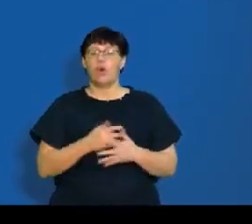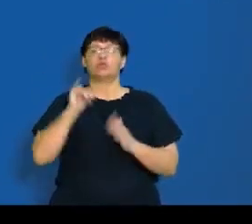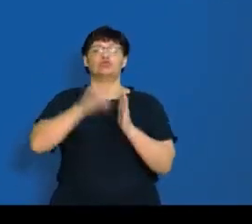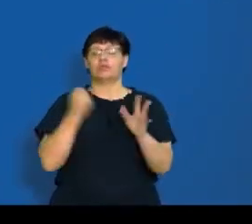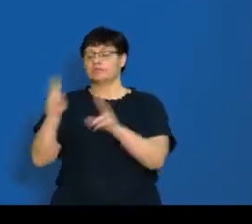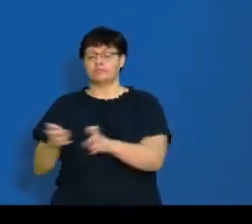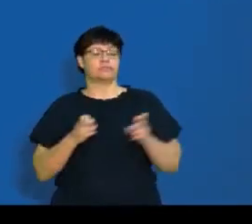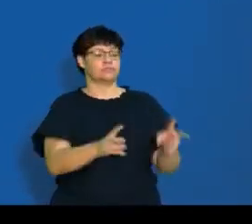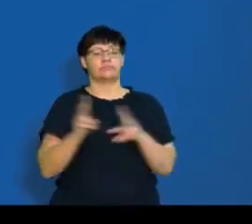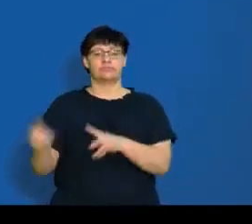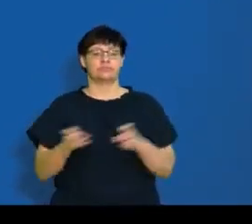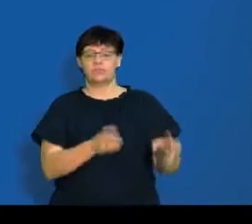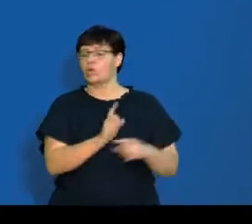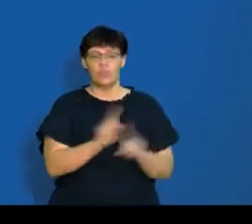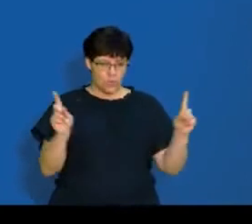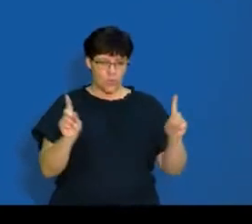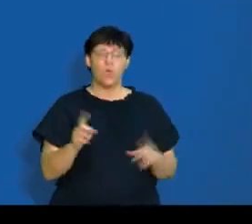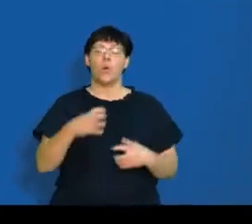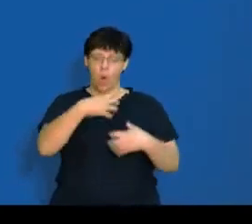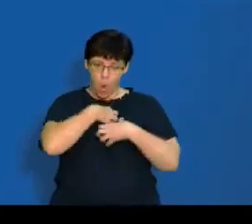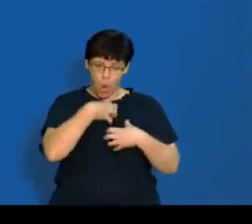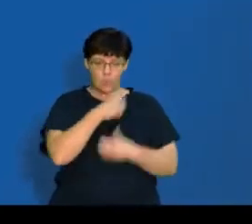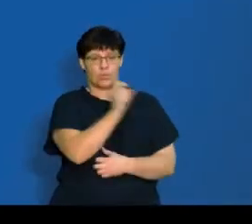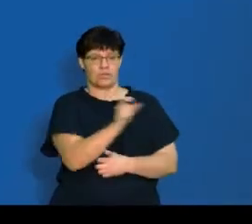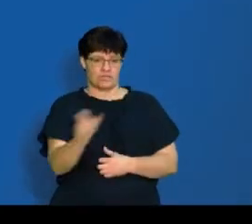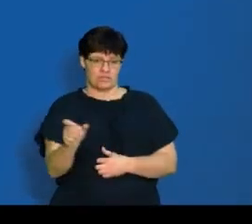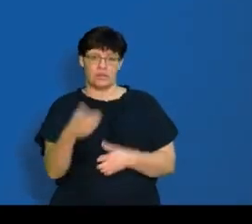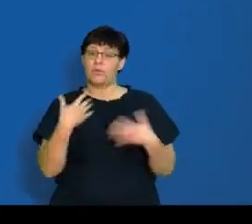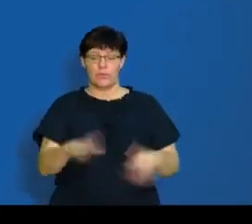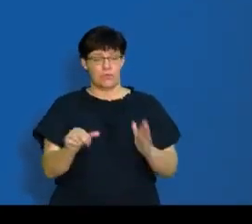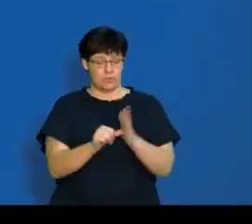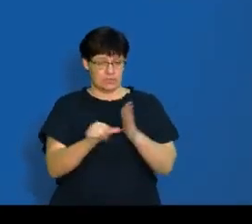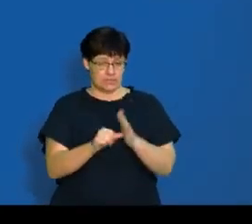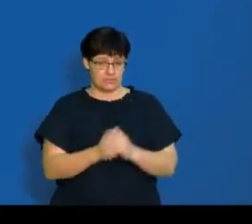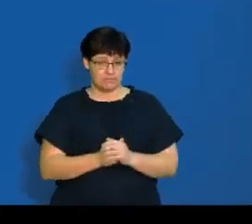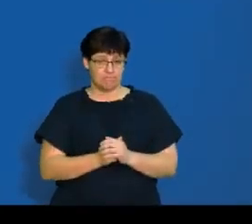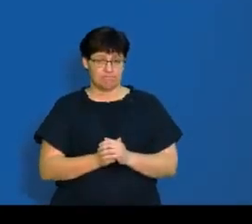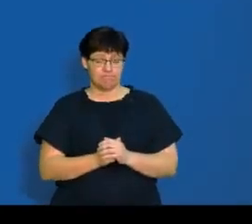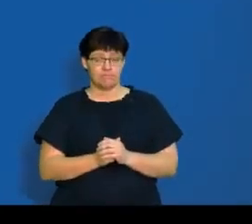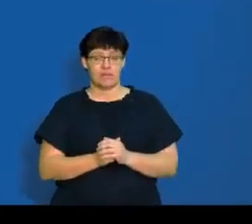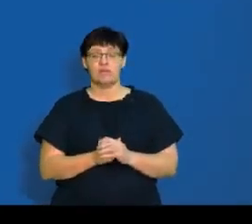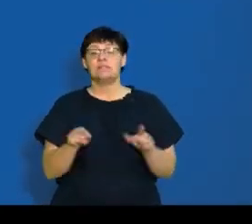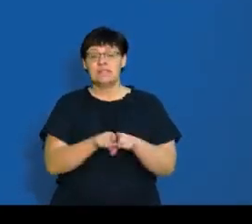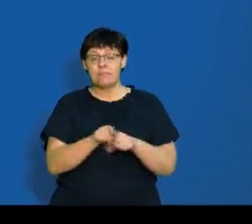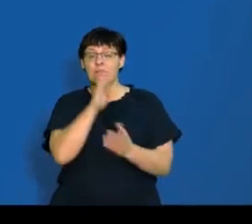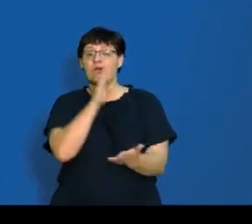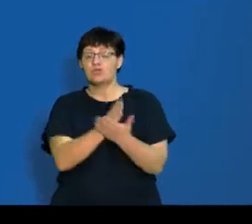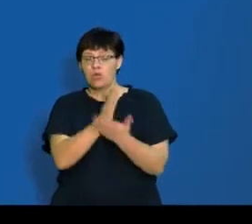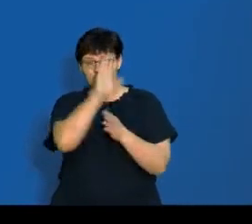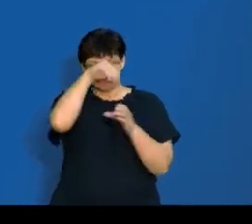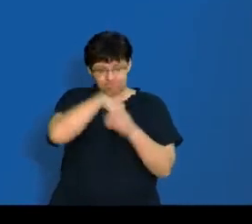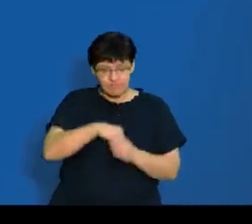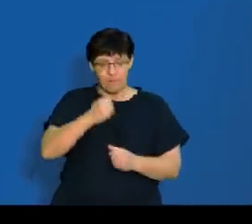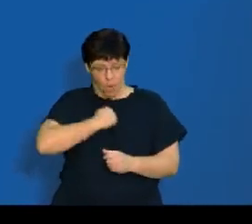repeat or rephrase the sources. You have to use your own words. That is very important. Okay, and then be sure to incorporate your